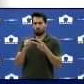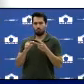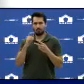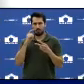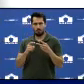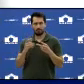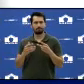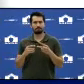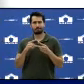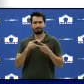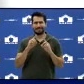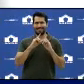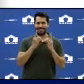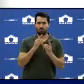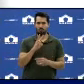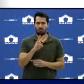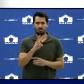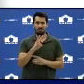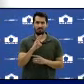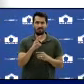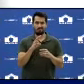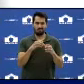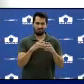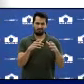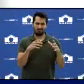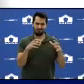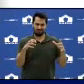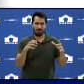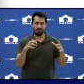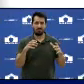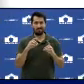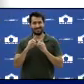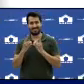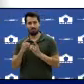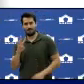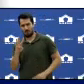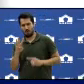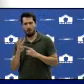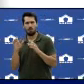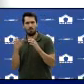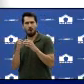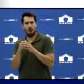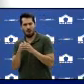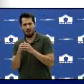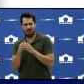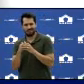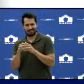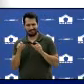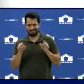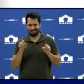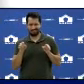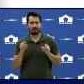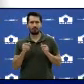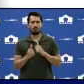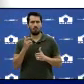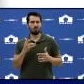is District 2 currently has the largest population, and District 4 has the smallest population. And so those are the 2 areas that